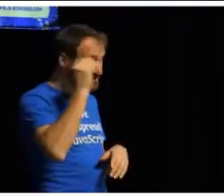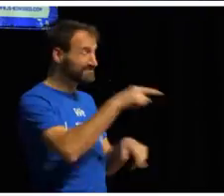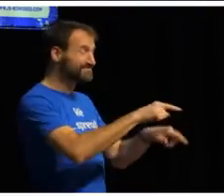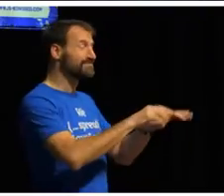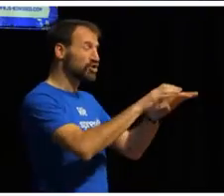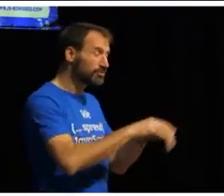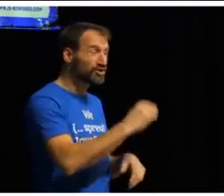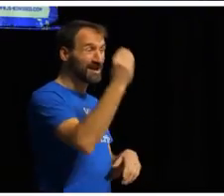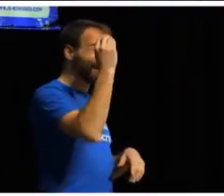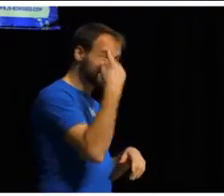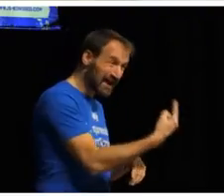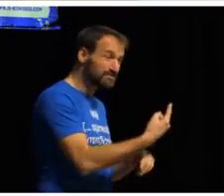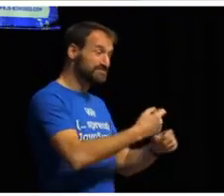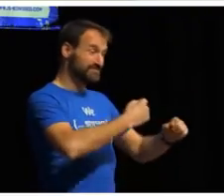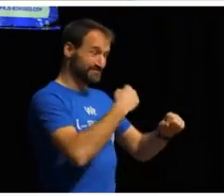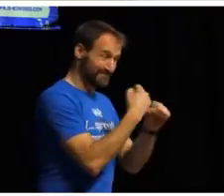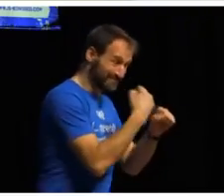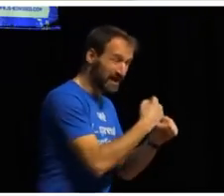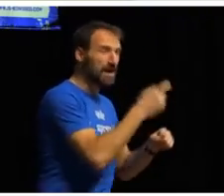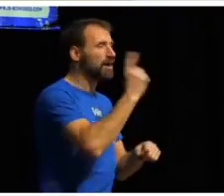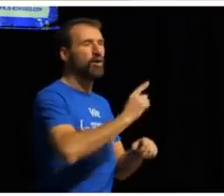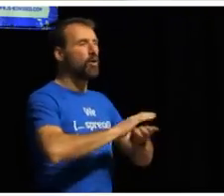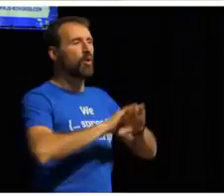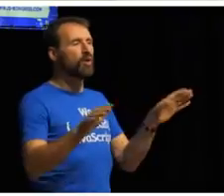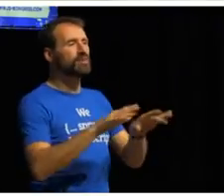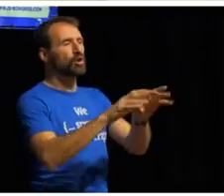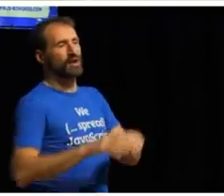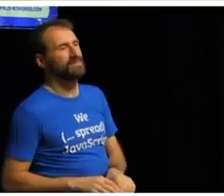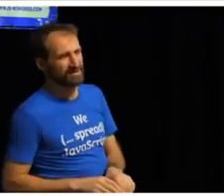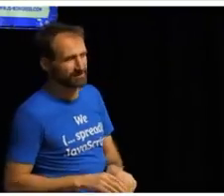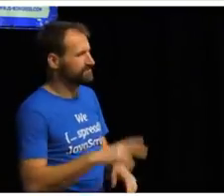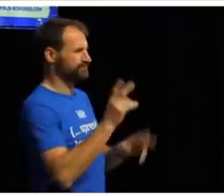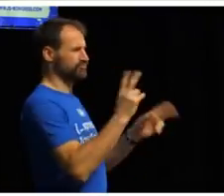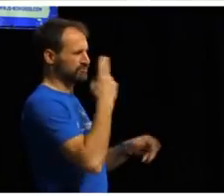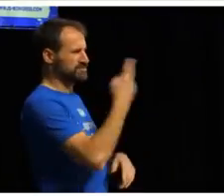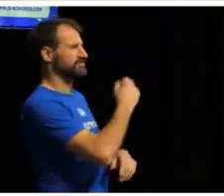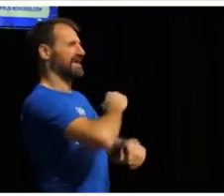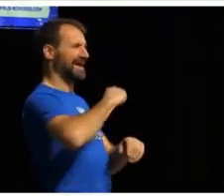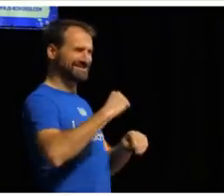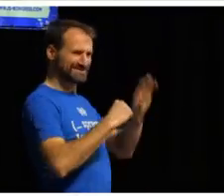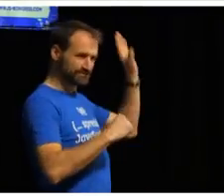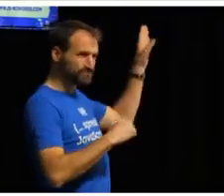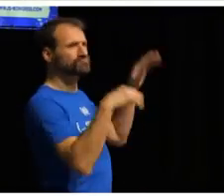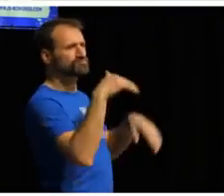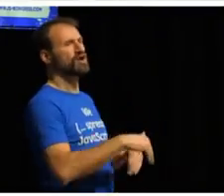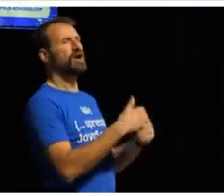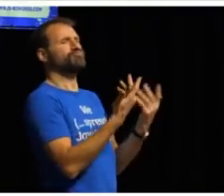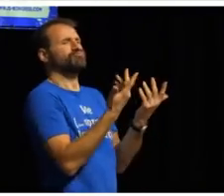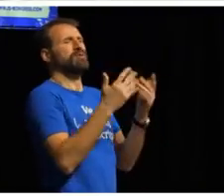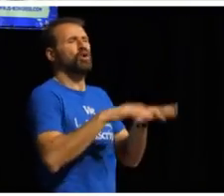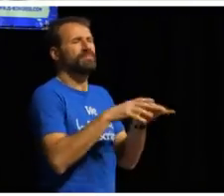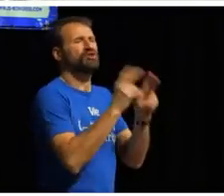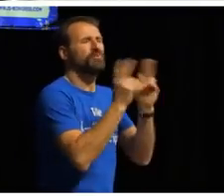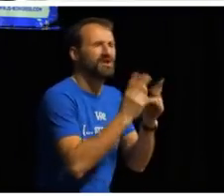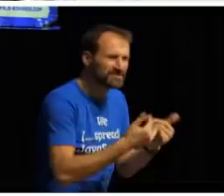And on the left side here, you see how you would normally write a program. You get some rules from, I don't know, product owners, and you